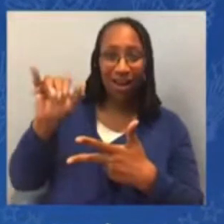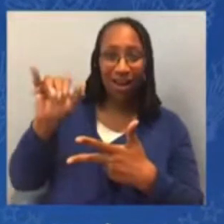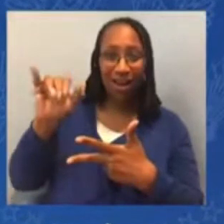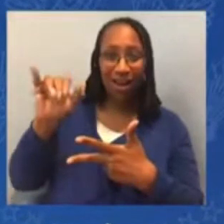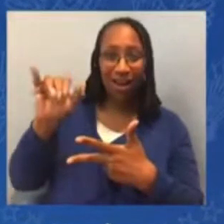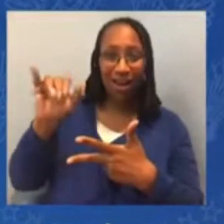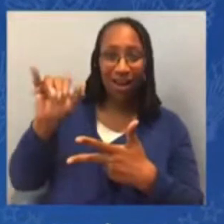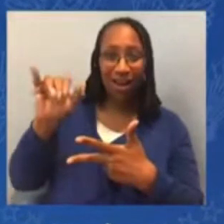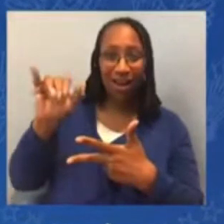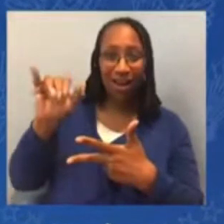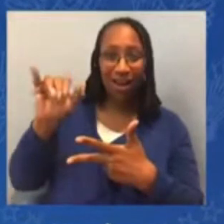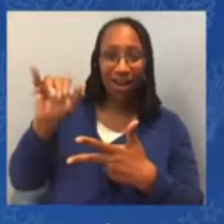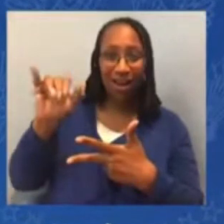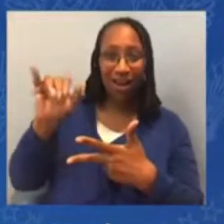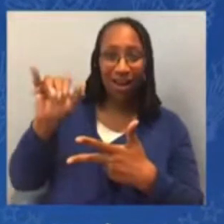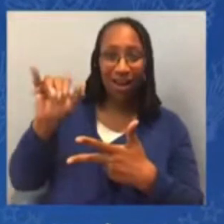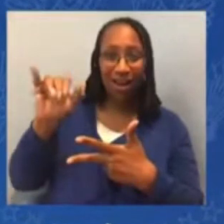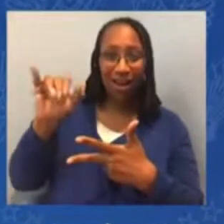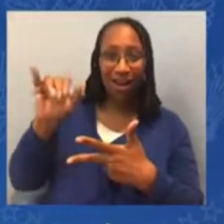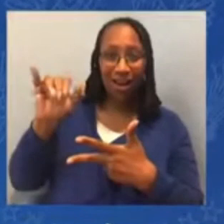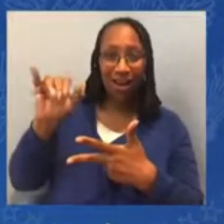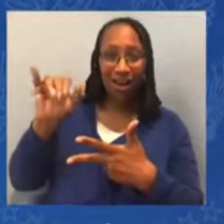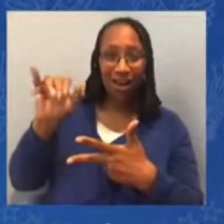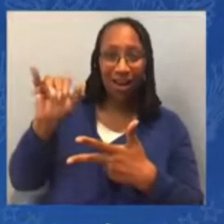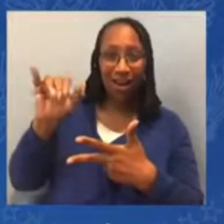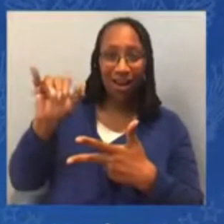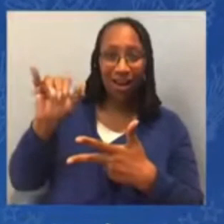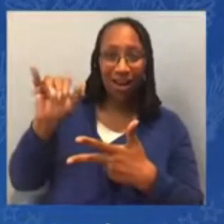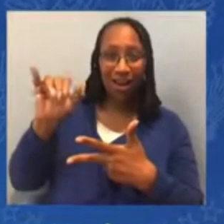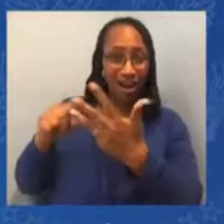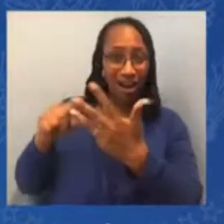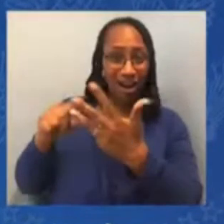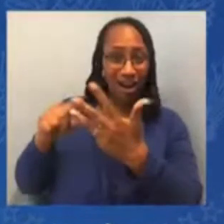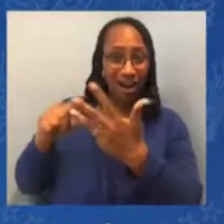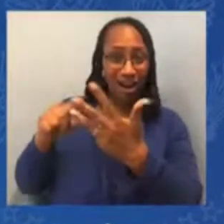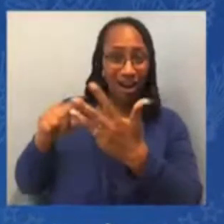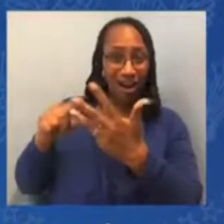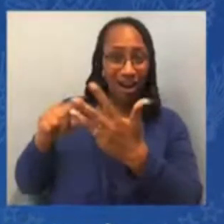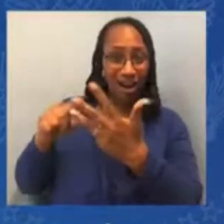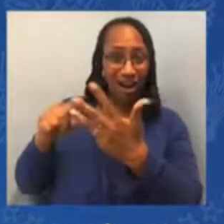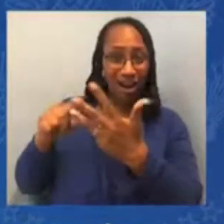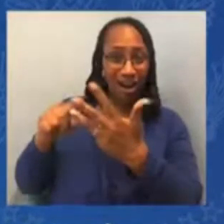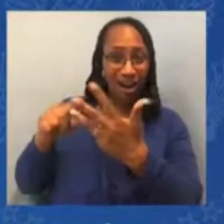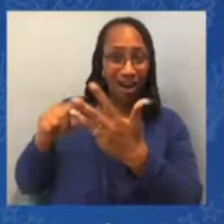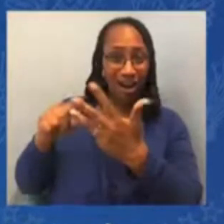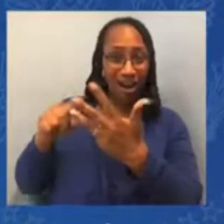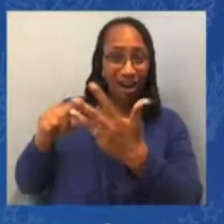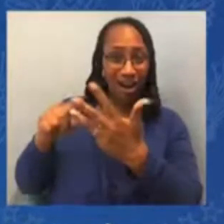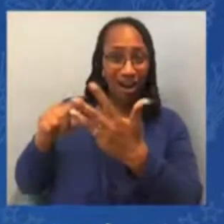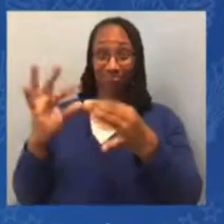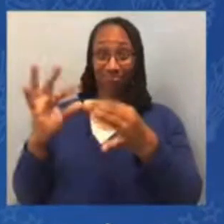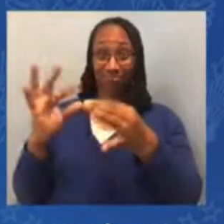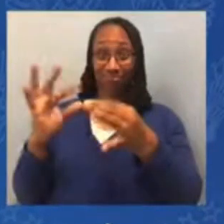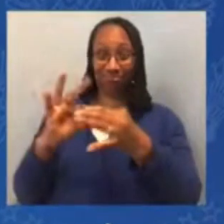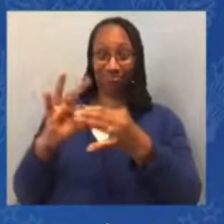movement that wins without young people. This is your movement.